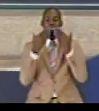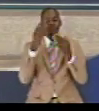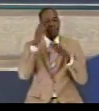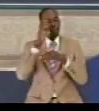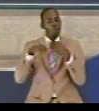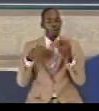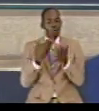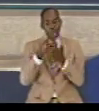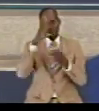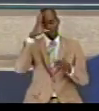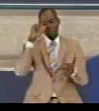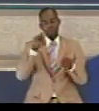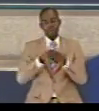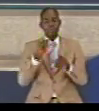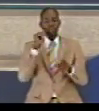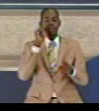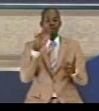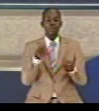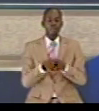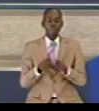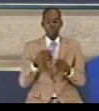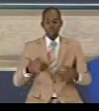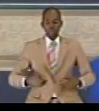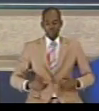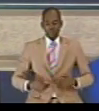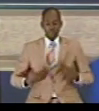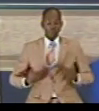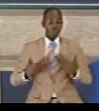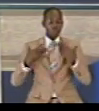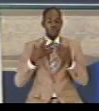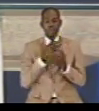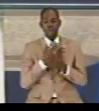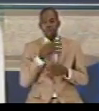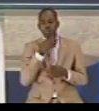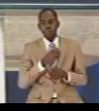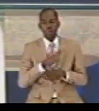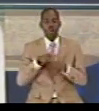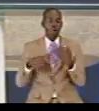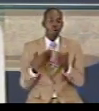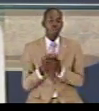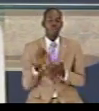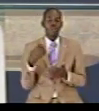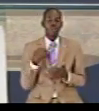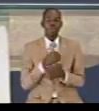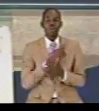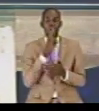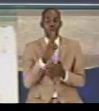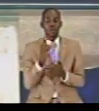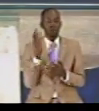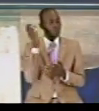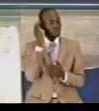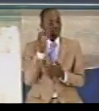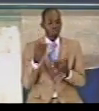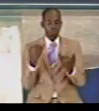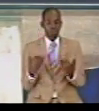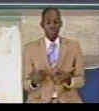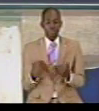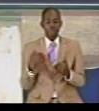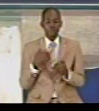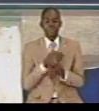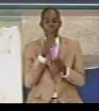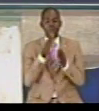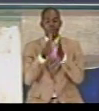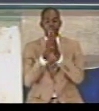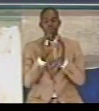and sisters, young and old, in all the places we are gathered together. We are praying, O Lord, as you have